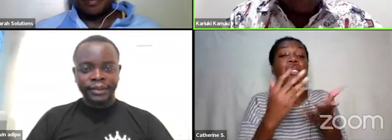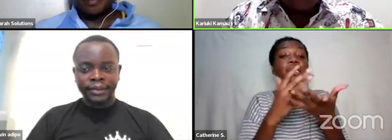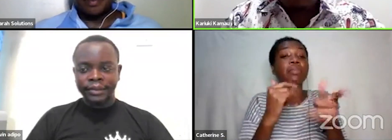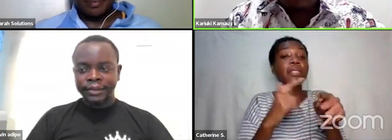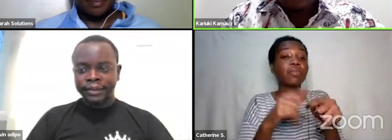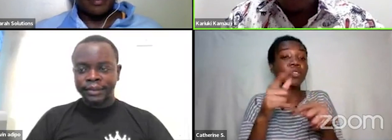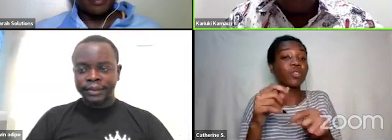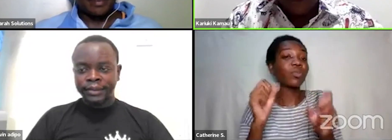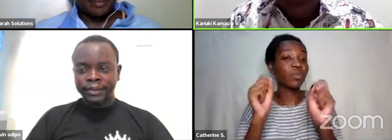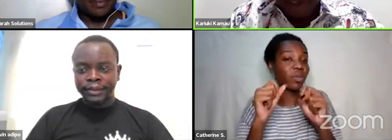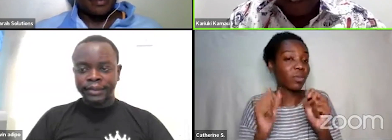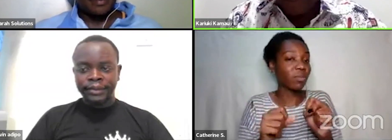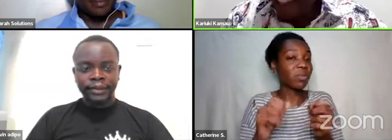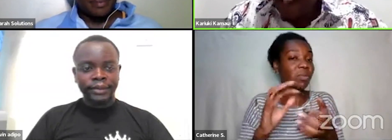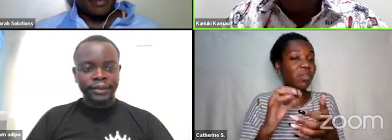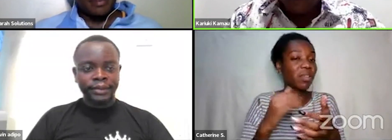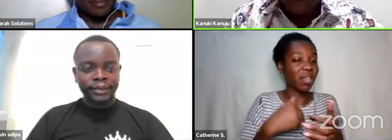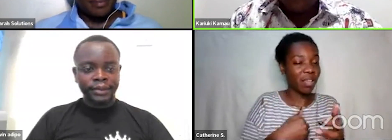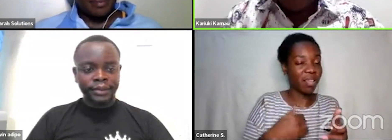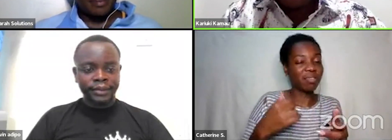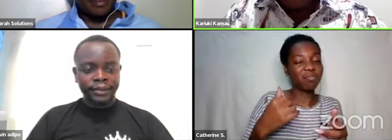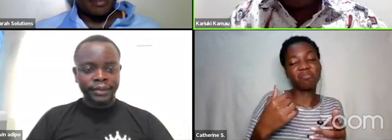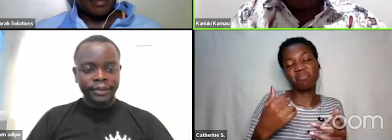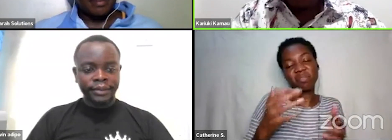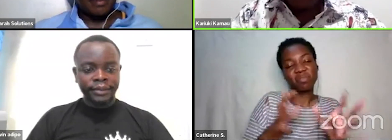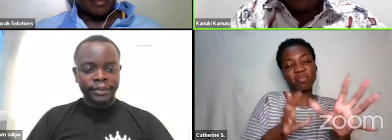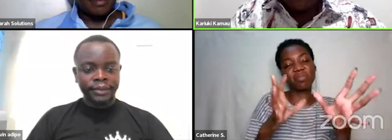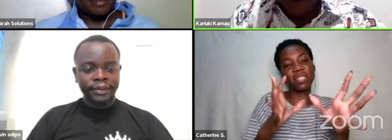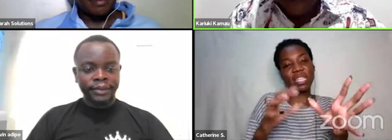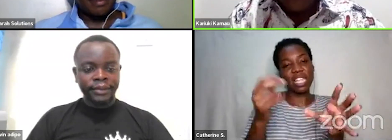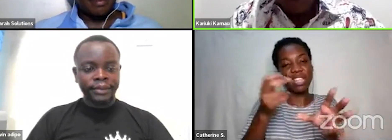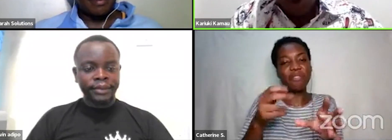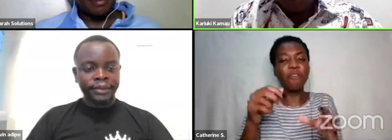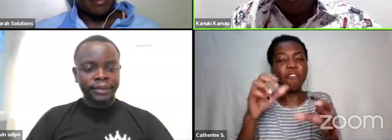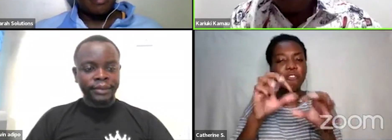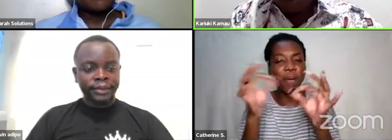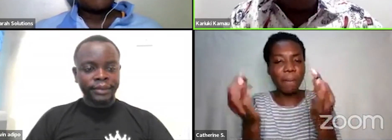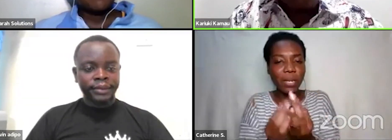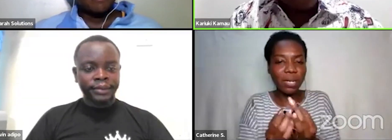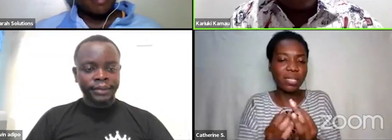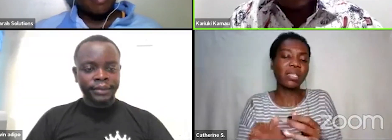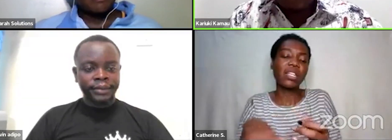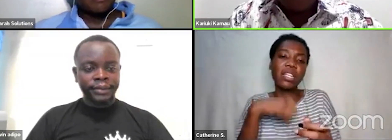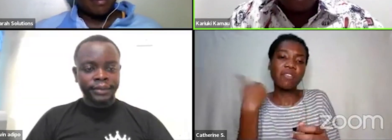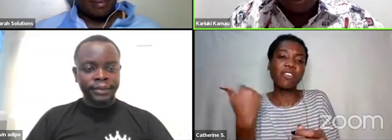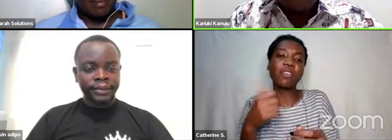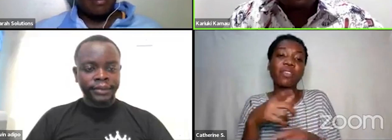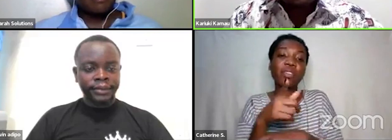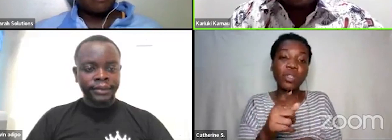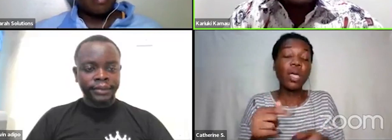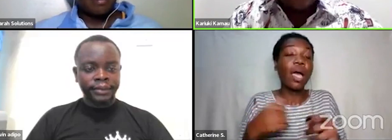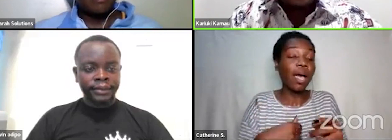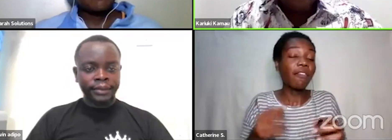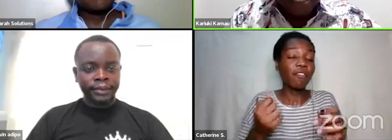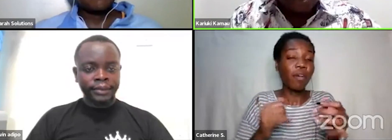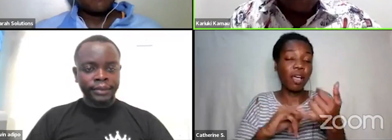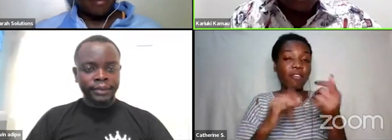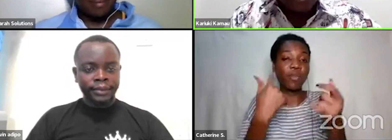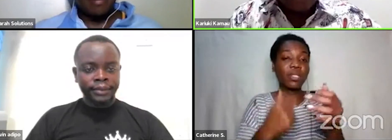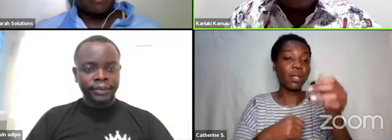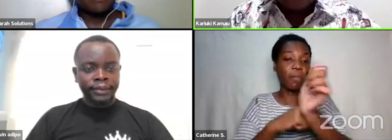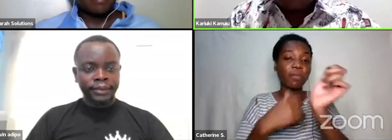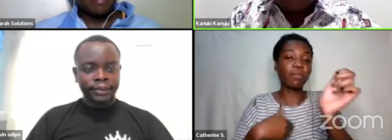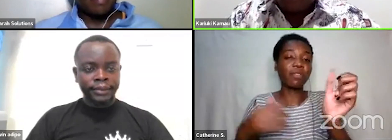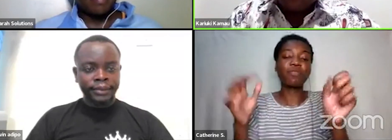even ridiculed by your own family. And thank God for my very supportive wife who supports me. But in entrepreneurship, you can get